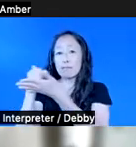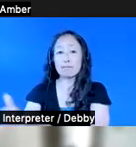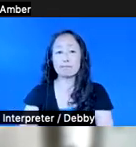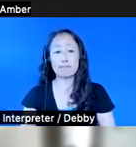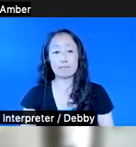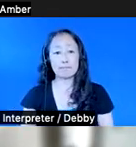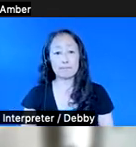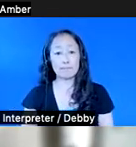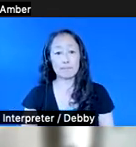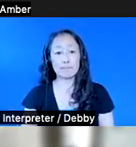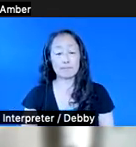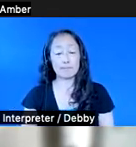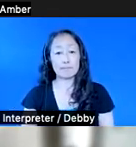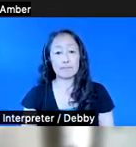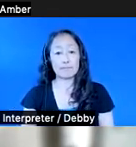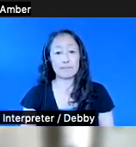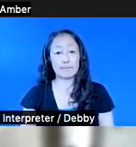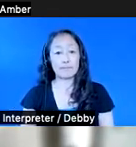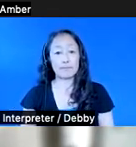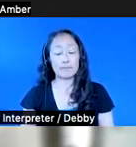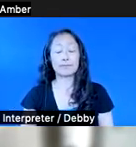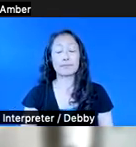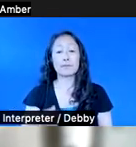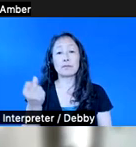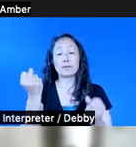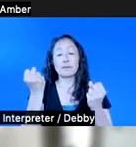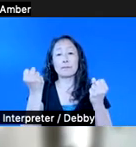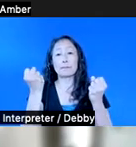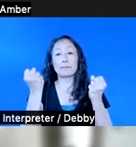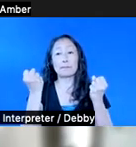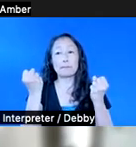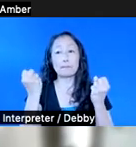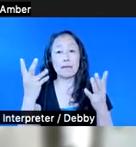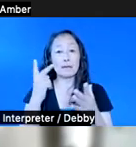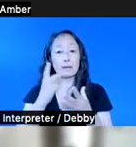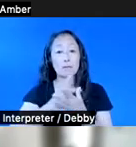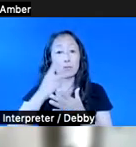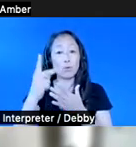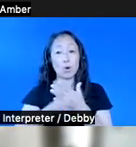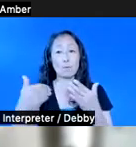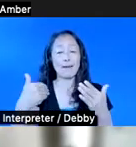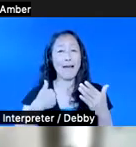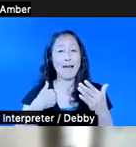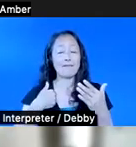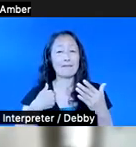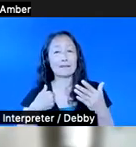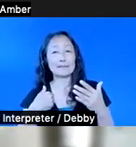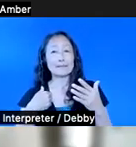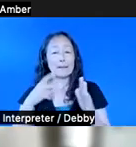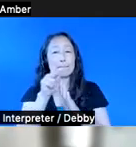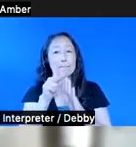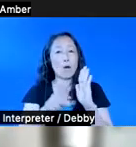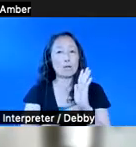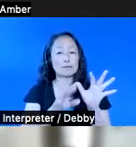There's many programs have conflict of interest policy, so you would not be